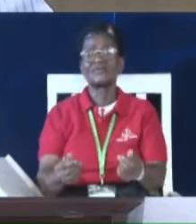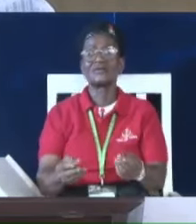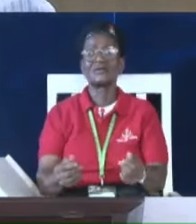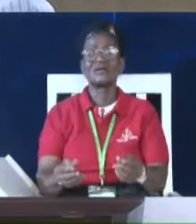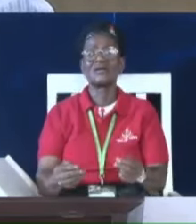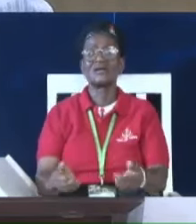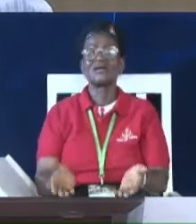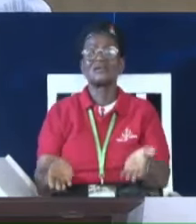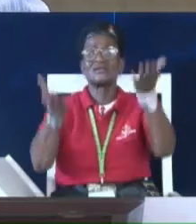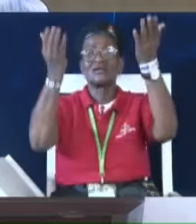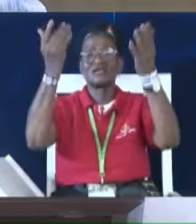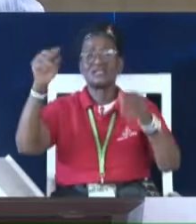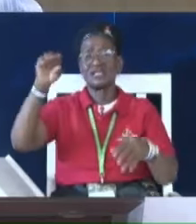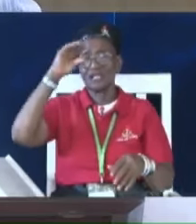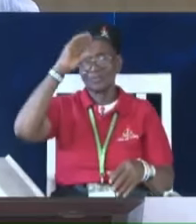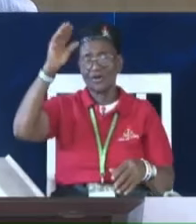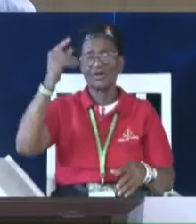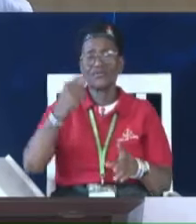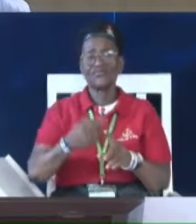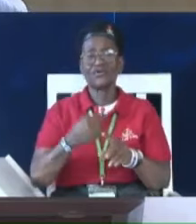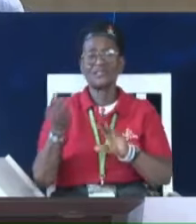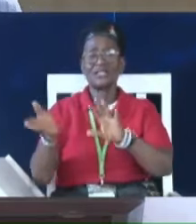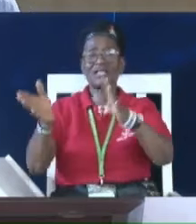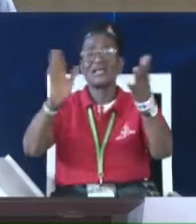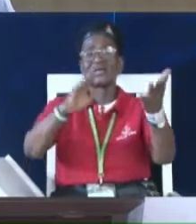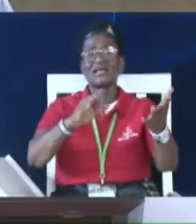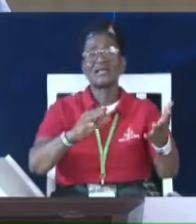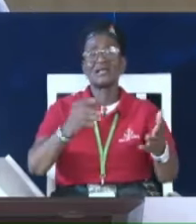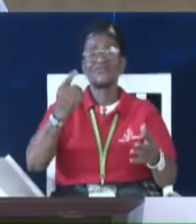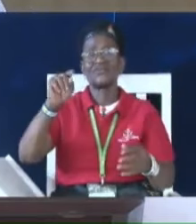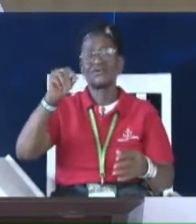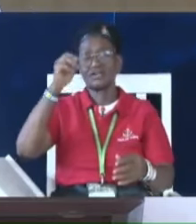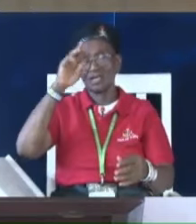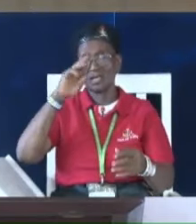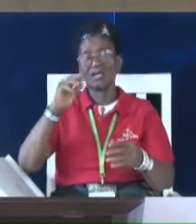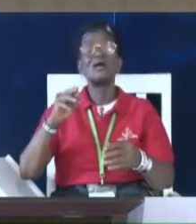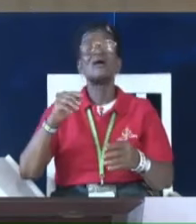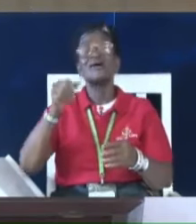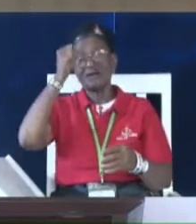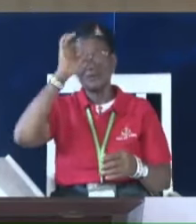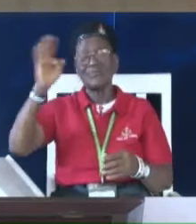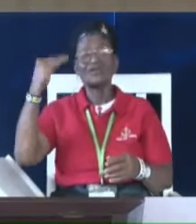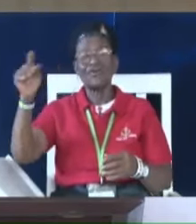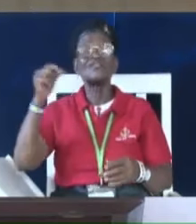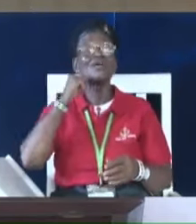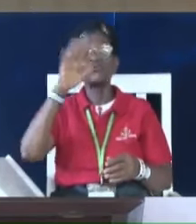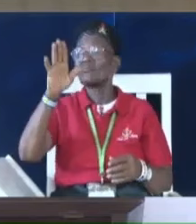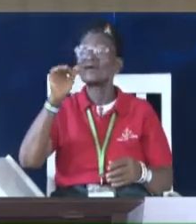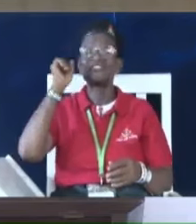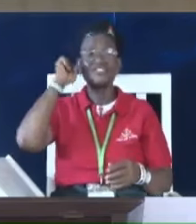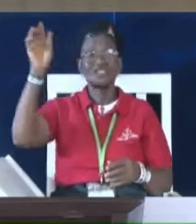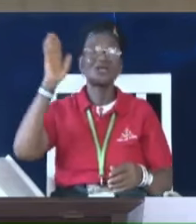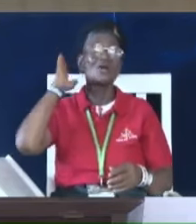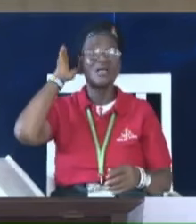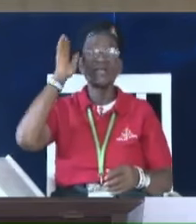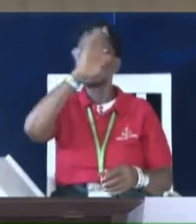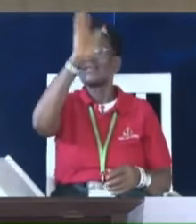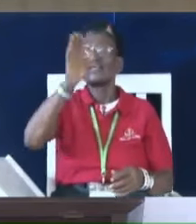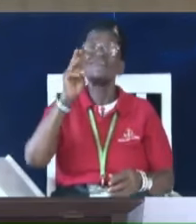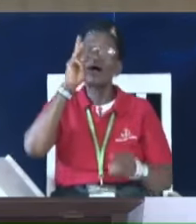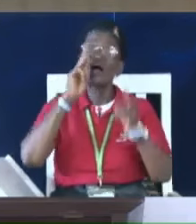raised the boy from the dead. And for the rest of the life of that woman, she never wept again.